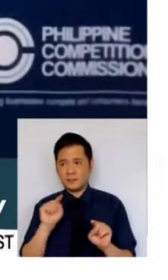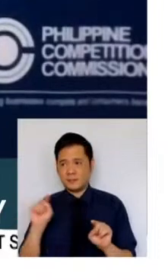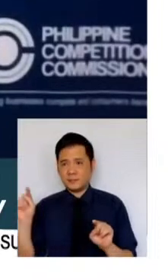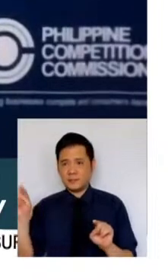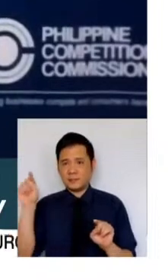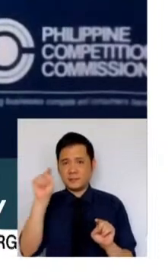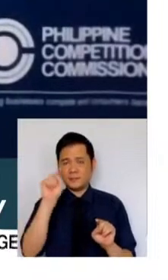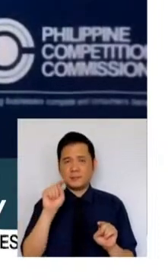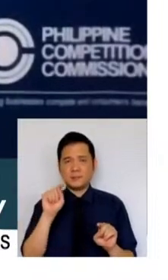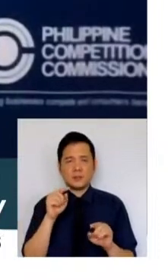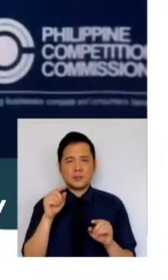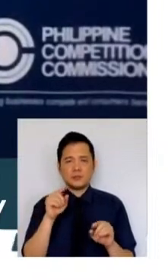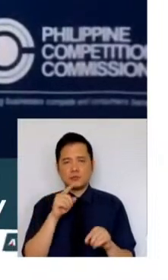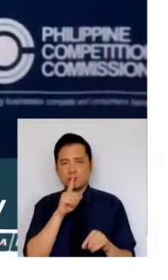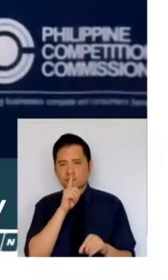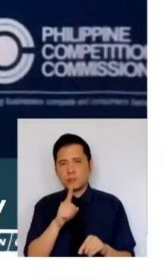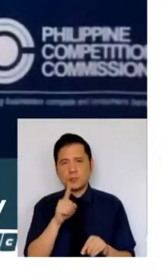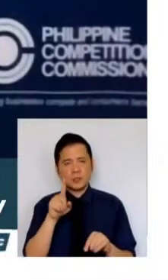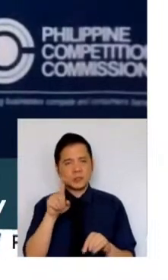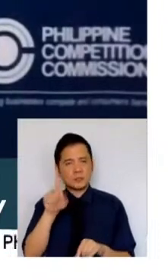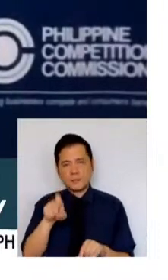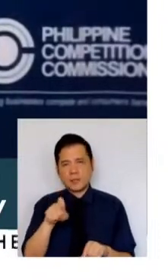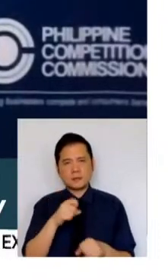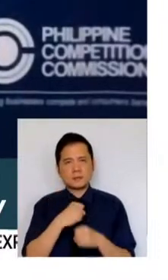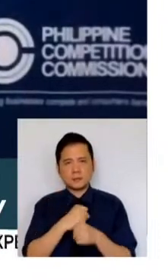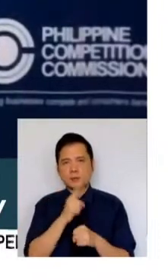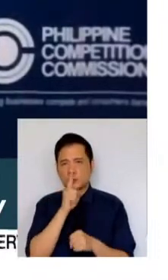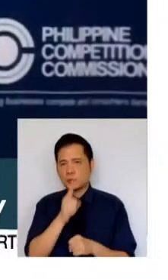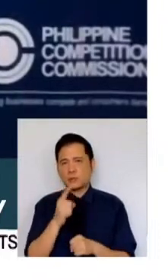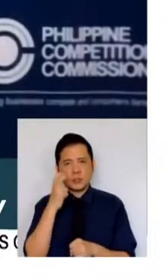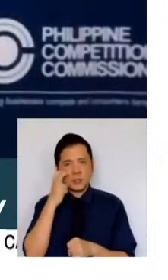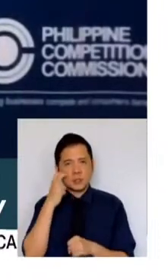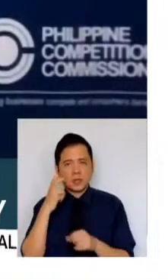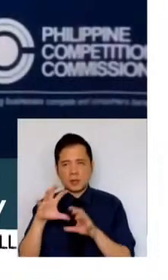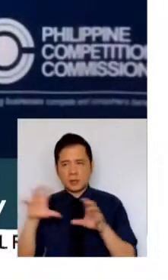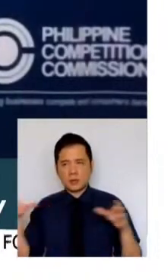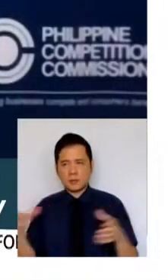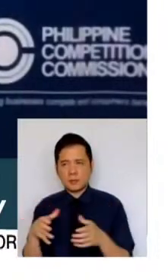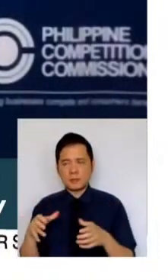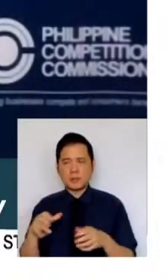these cartels do not and abuses of dominance